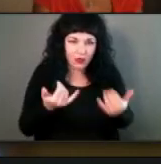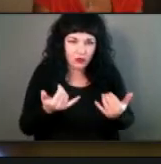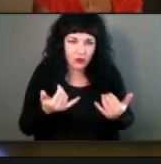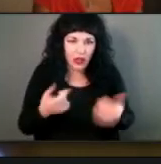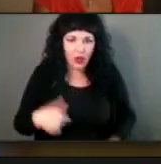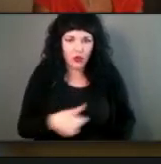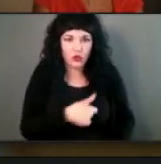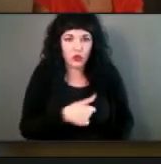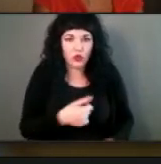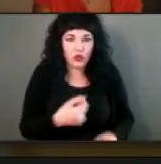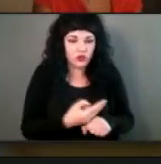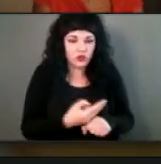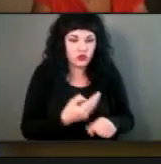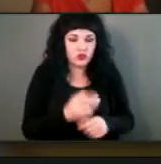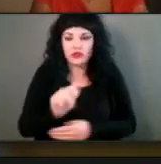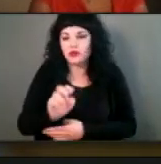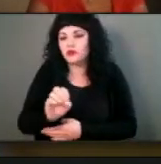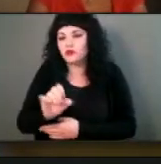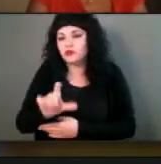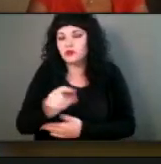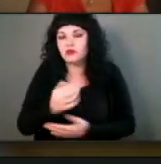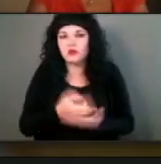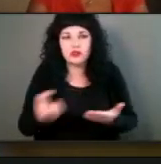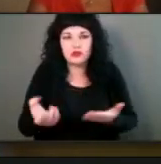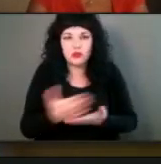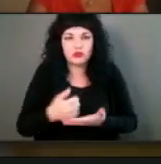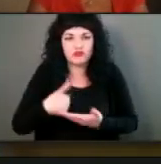caregivers in the next few days.